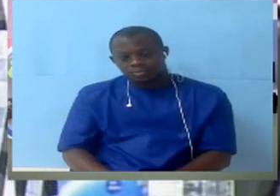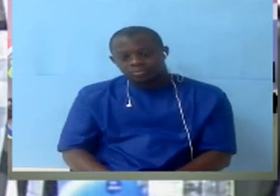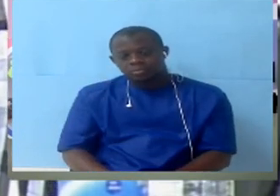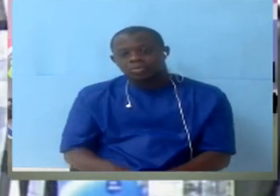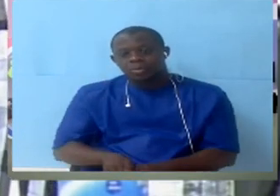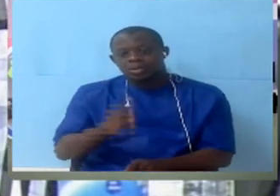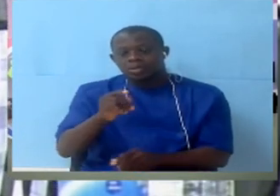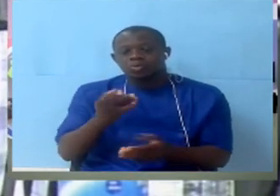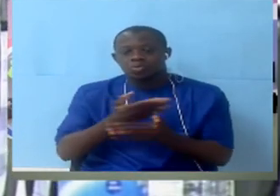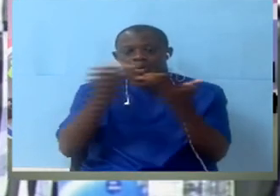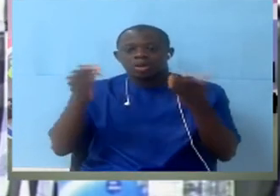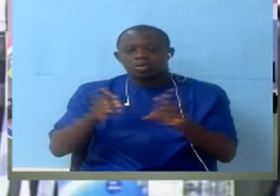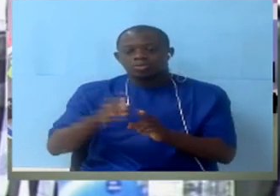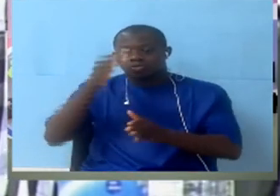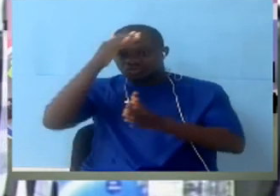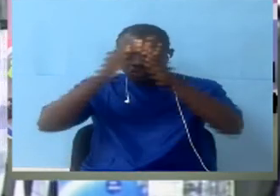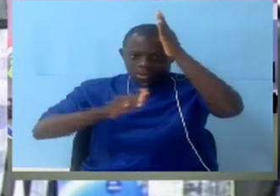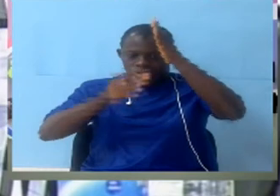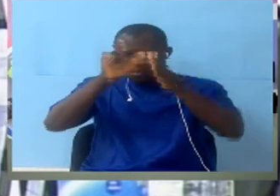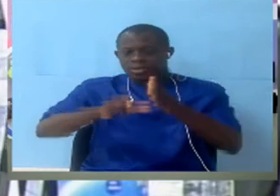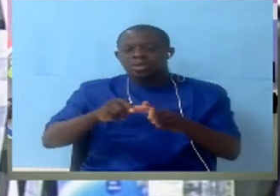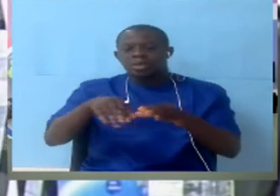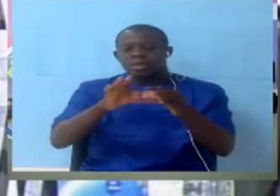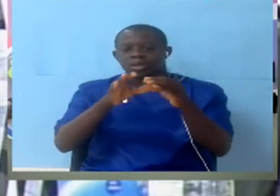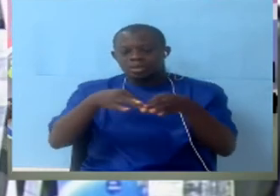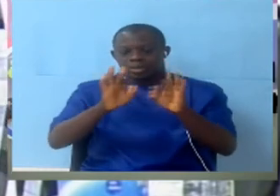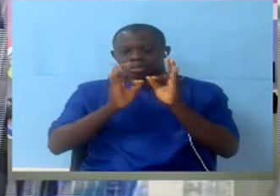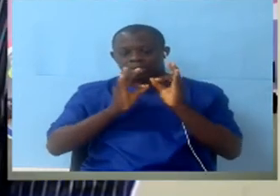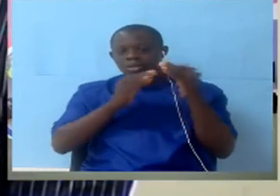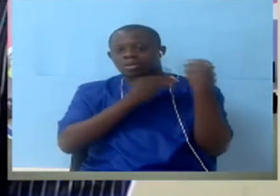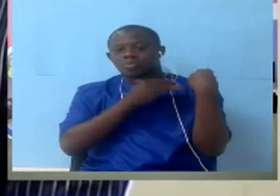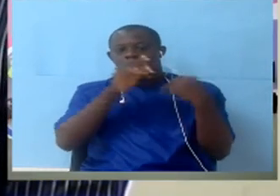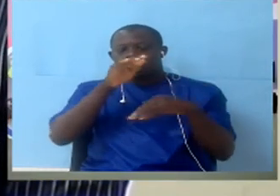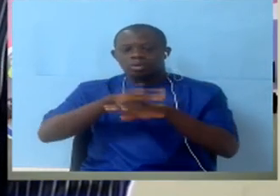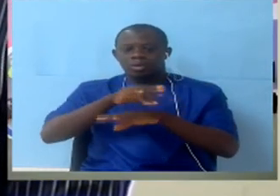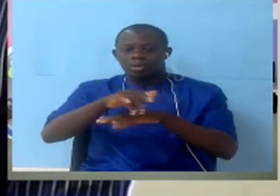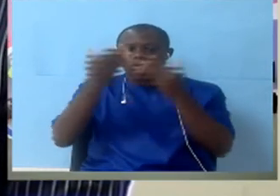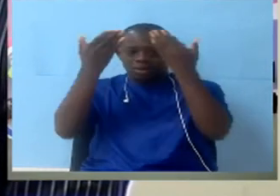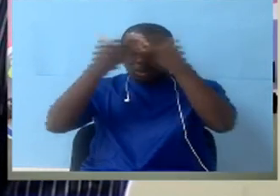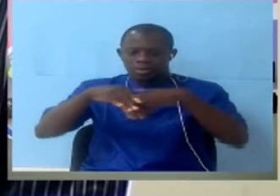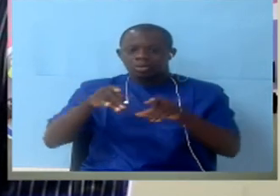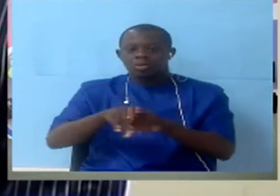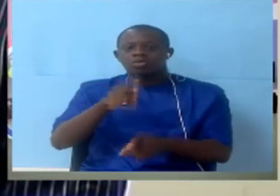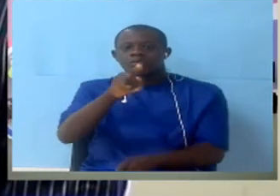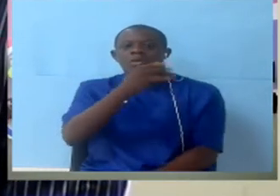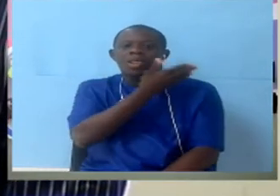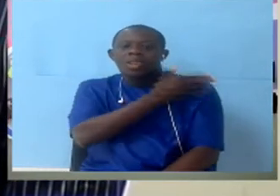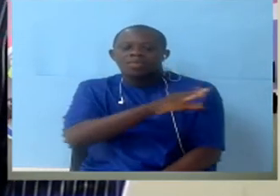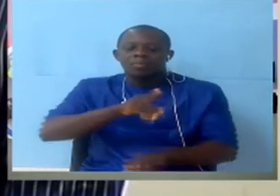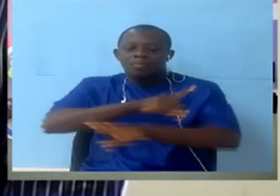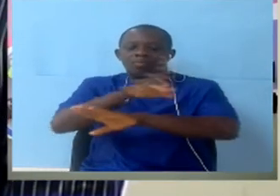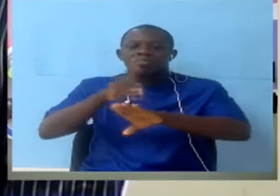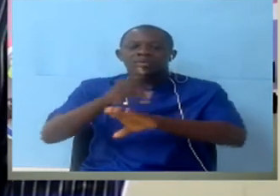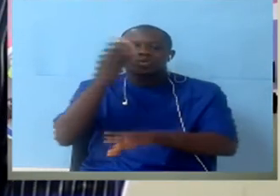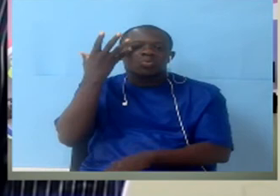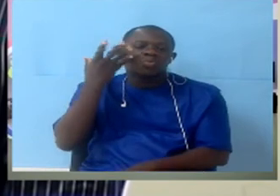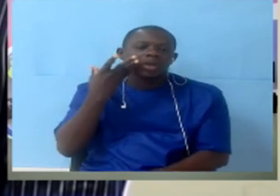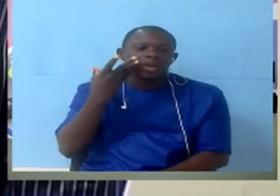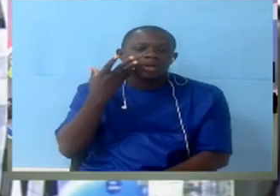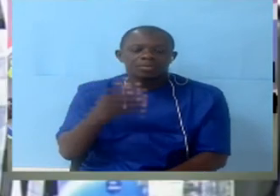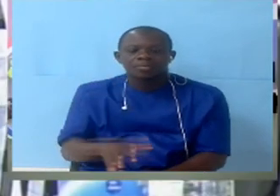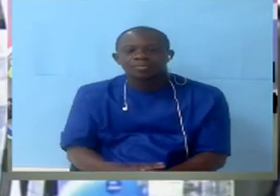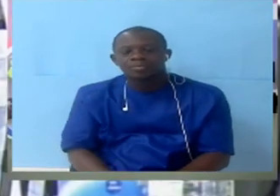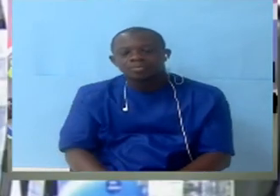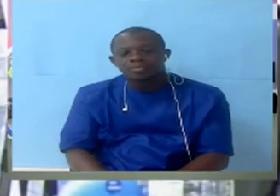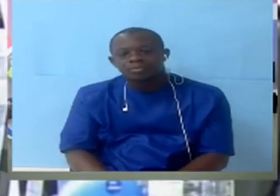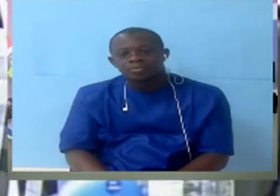so you're not going to charge. This is why the soldiers came to take over the place that night. When were you released on, or when did you leave the premises? What did you manage to borrow in Giranindo?